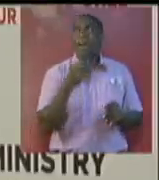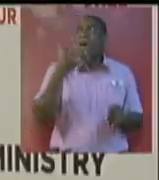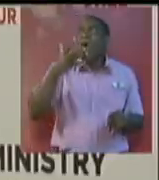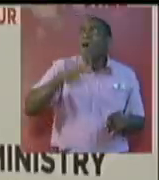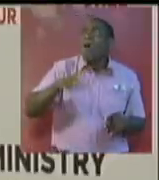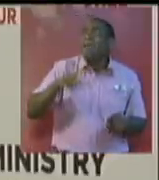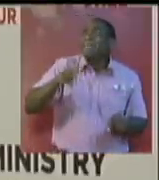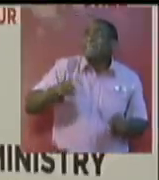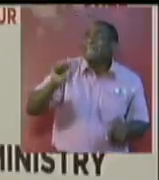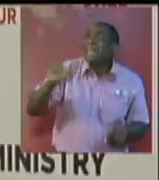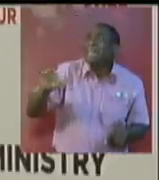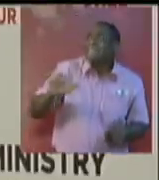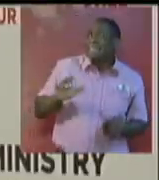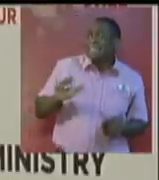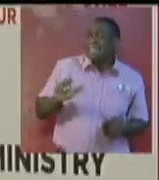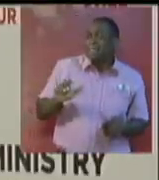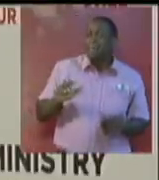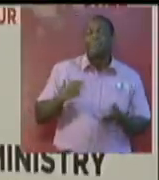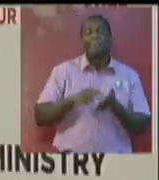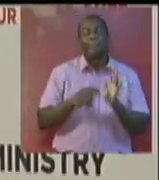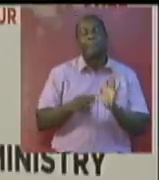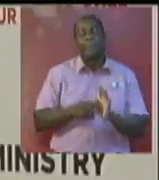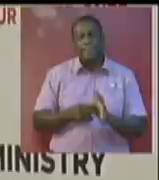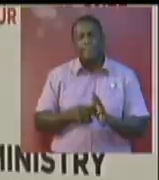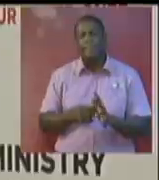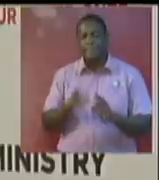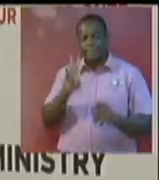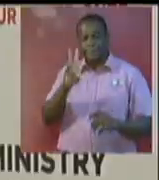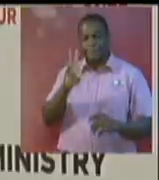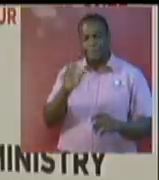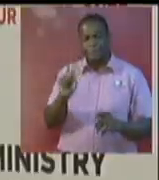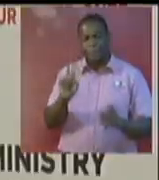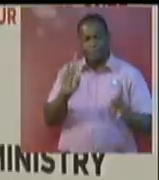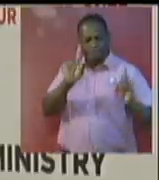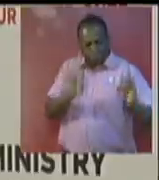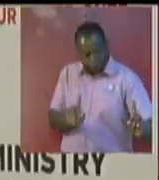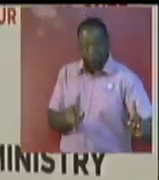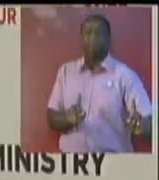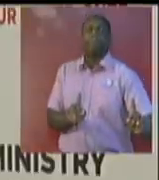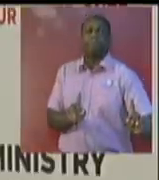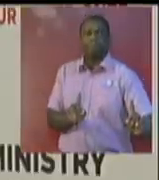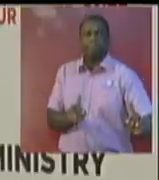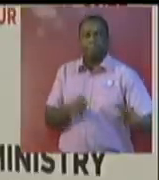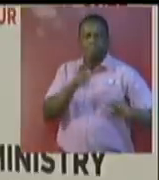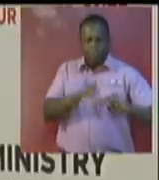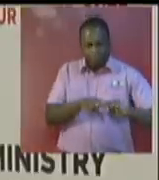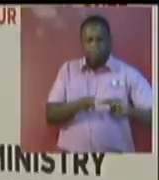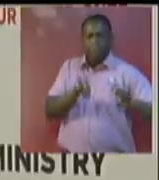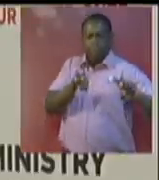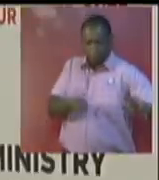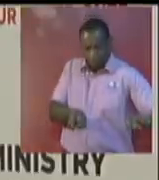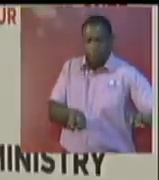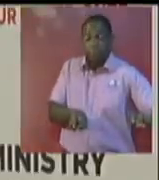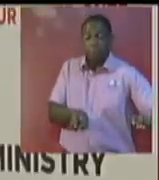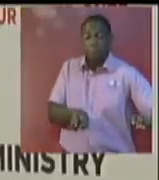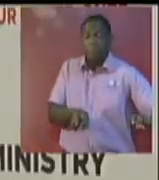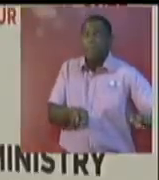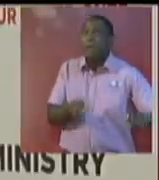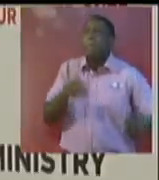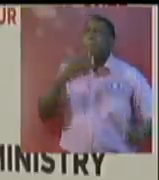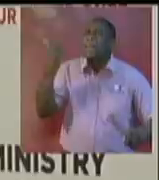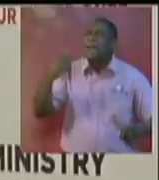that we encourage is use the open air setting. Go out into the patio. Go out, take it outside of the house as much as is